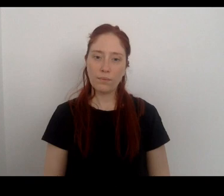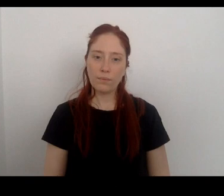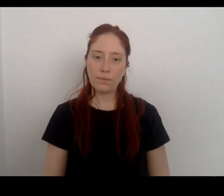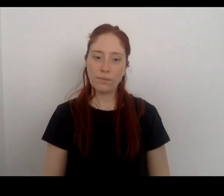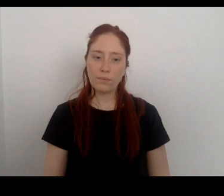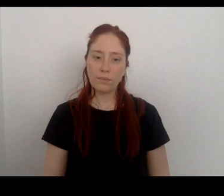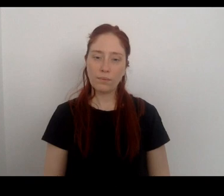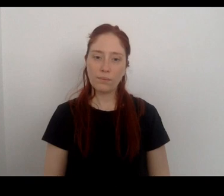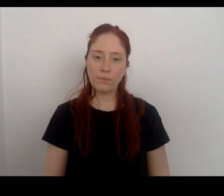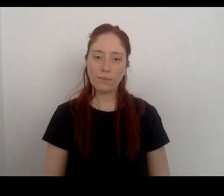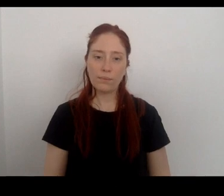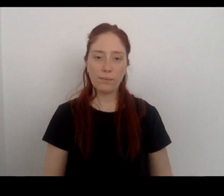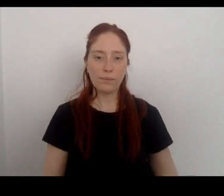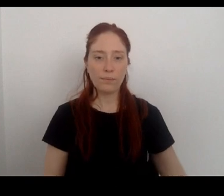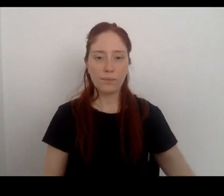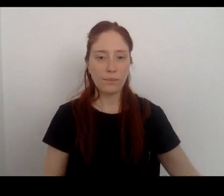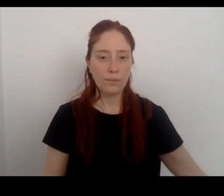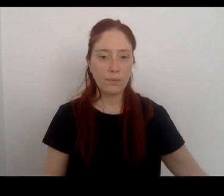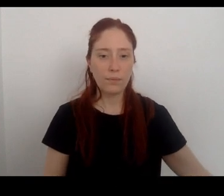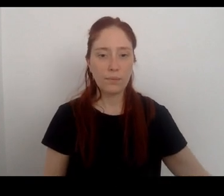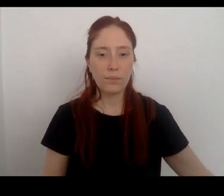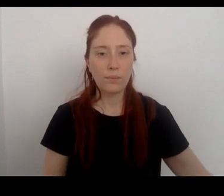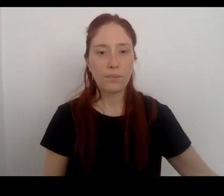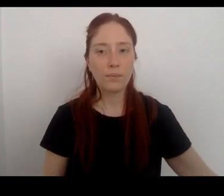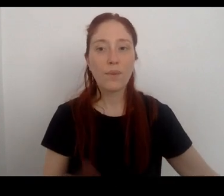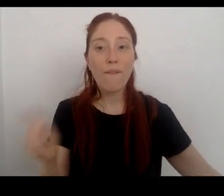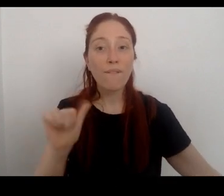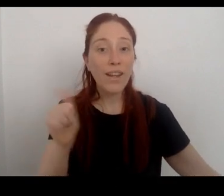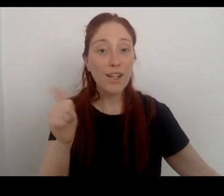Okay, that's already 2 minutes. John, okay. How did you go?